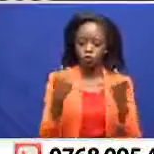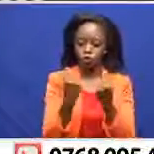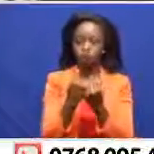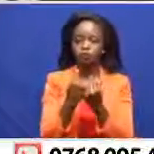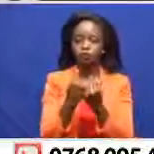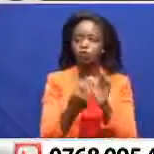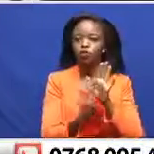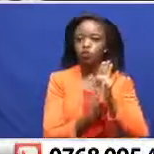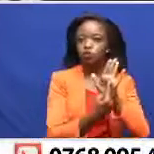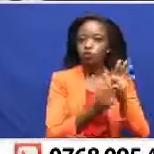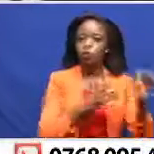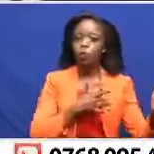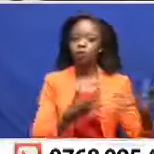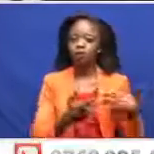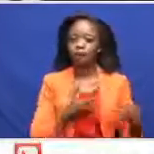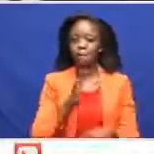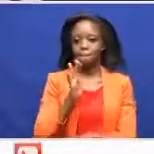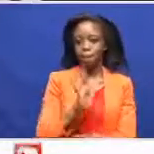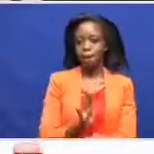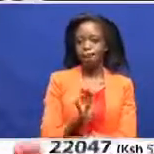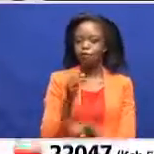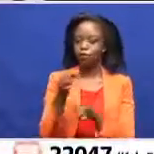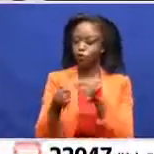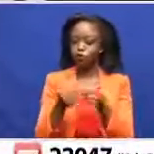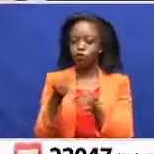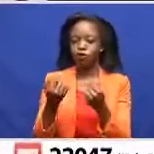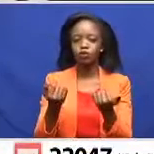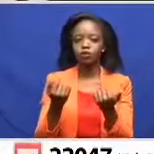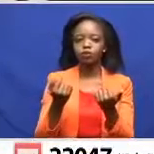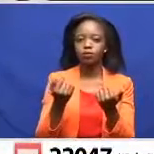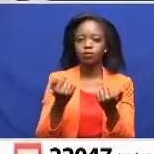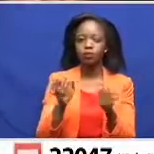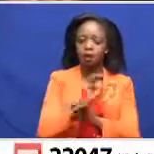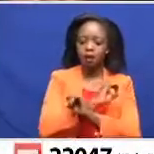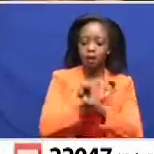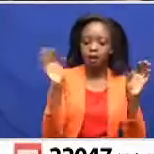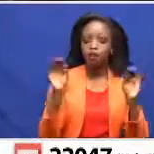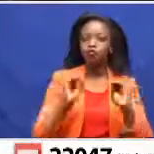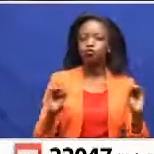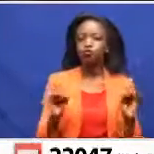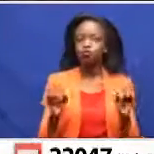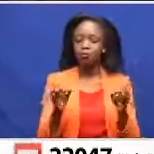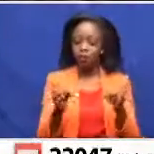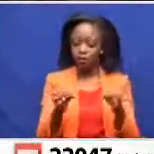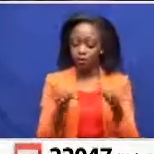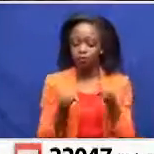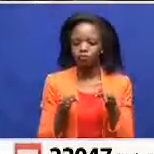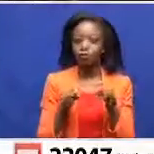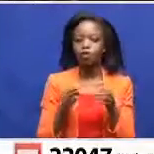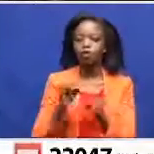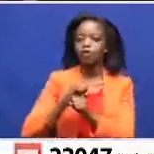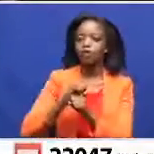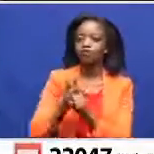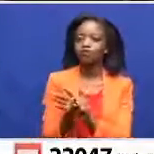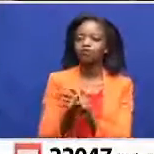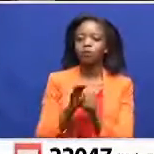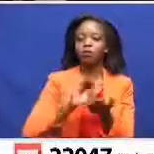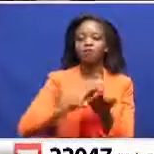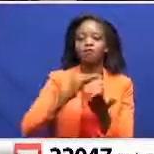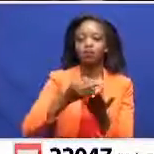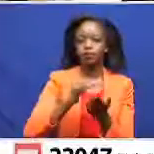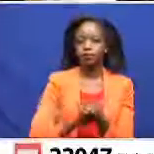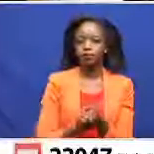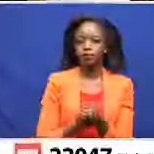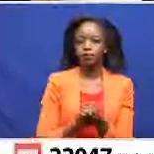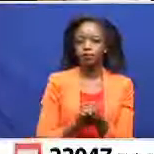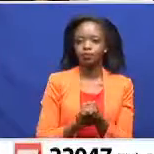in expressing concerns over continued lack of transparency and accountability of COVID-19 funds.